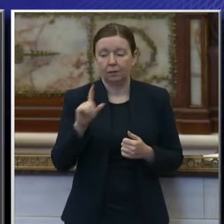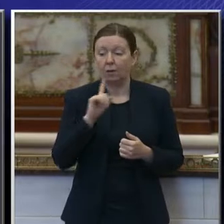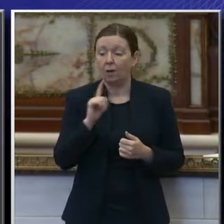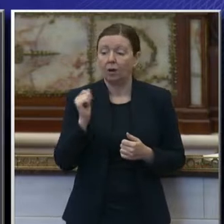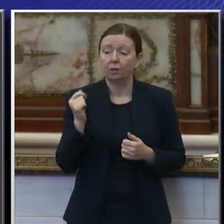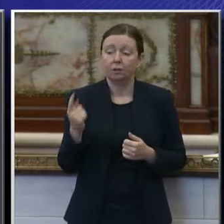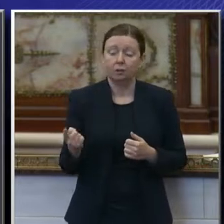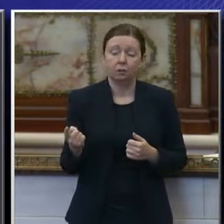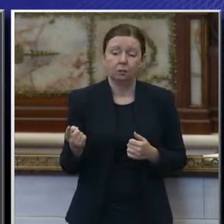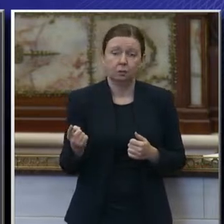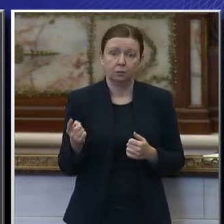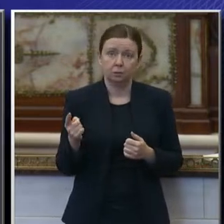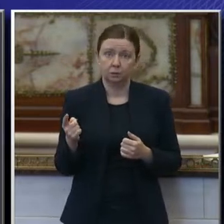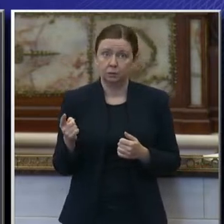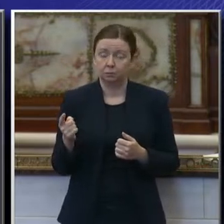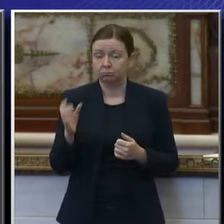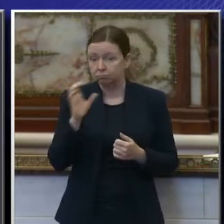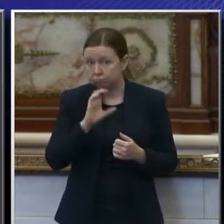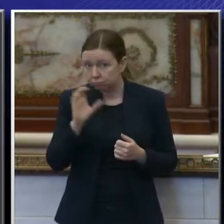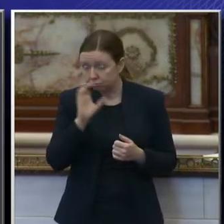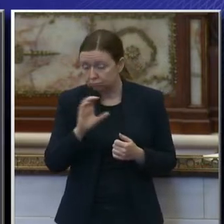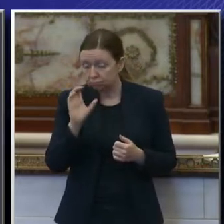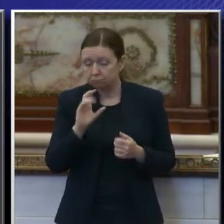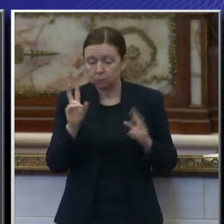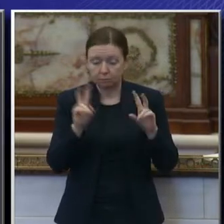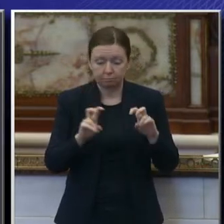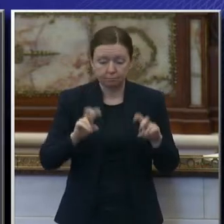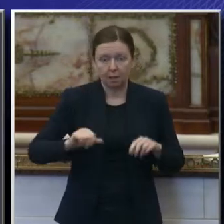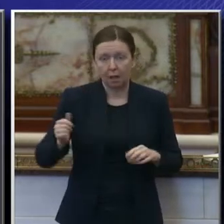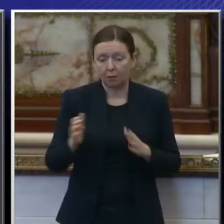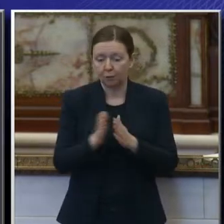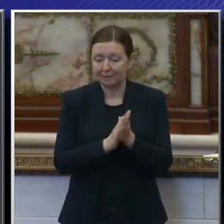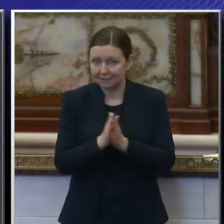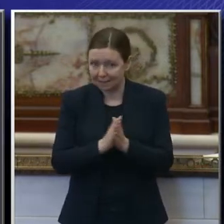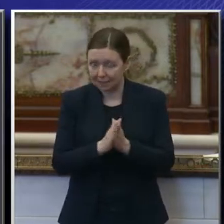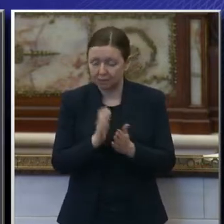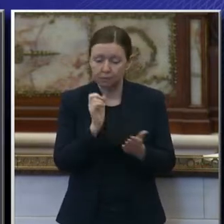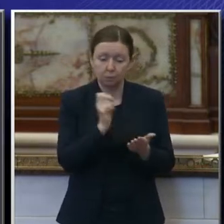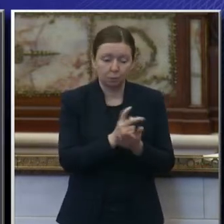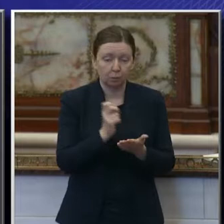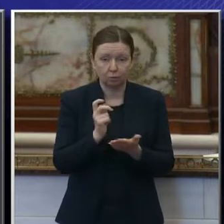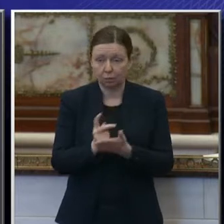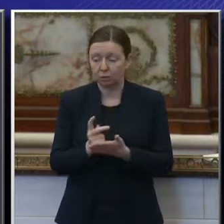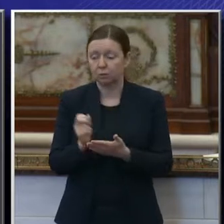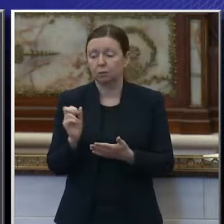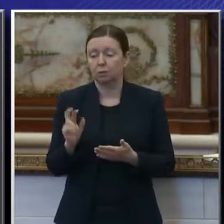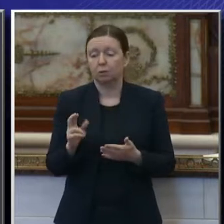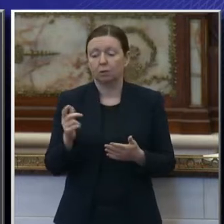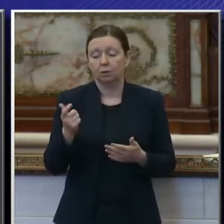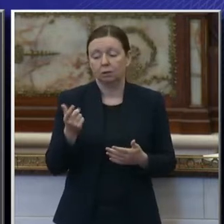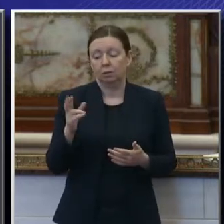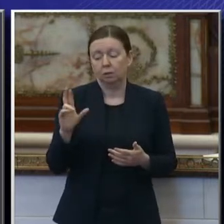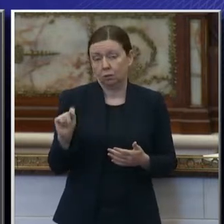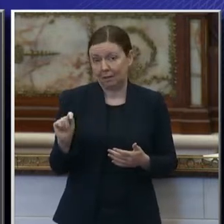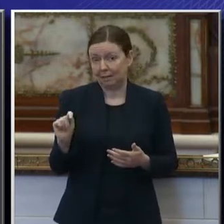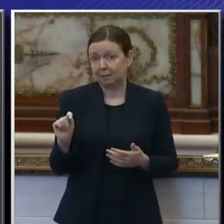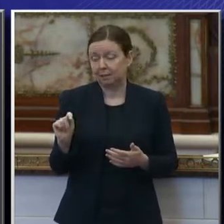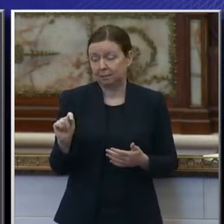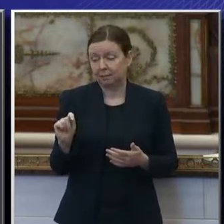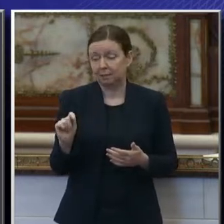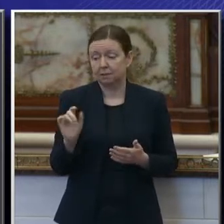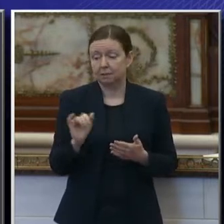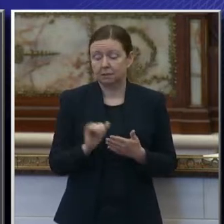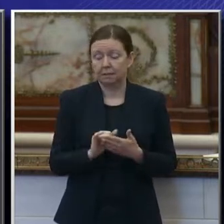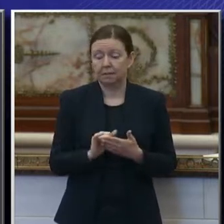seeking and are looking at other incentives, approvals, or grants